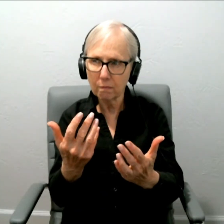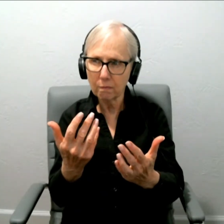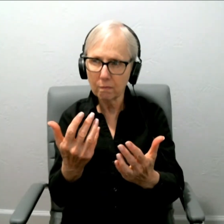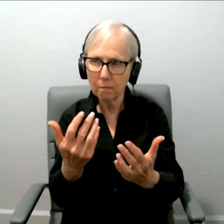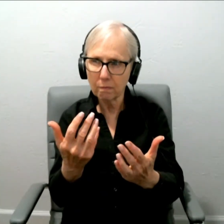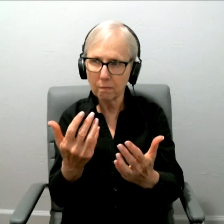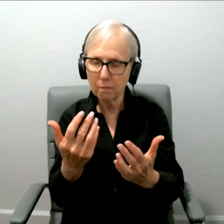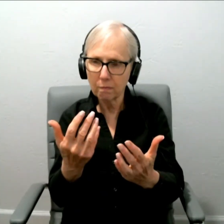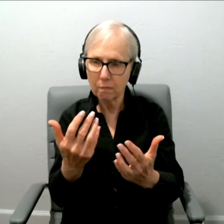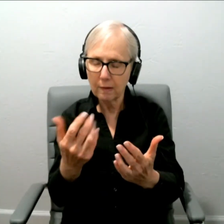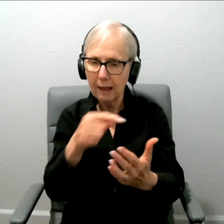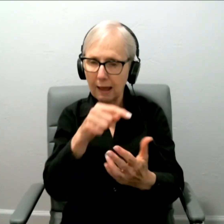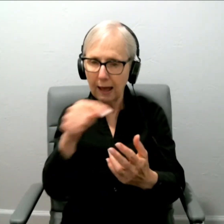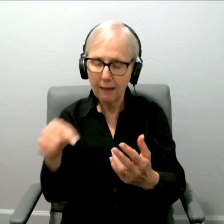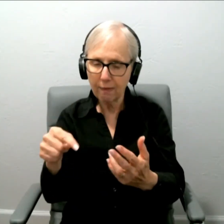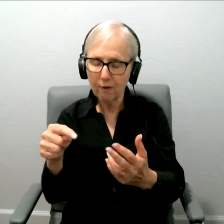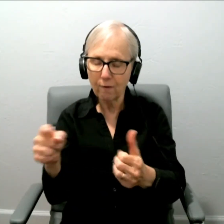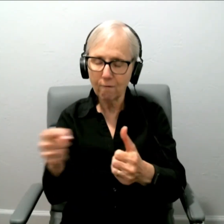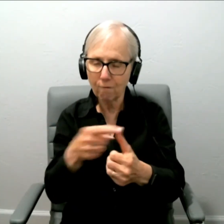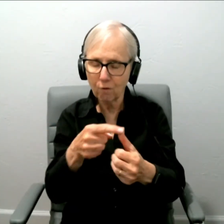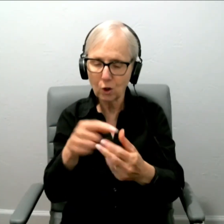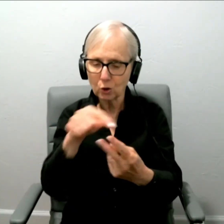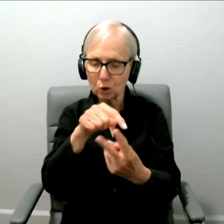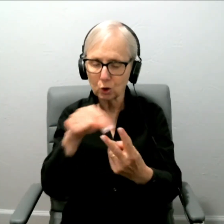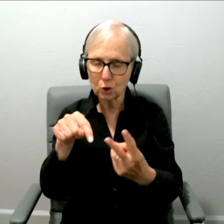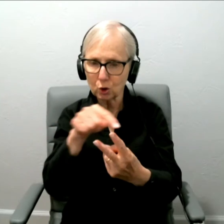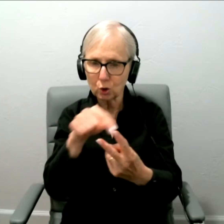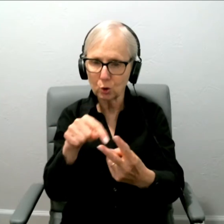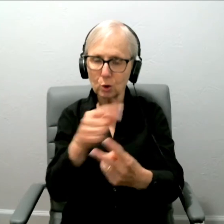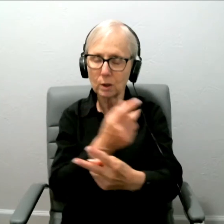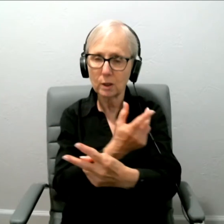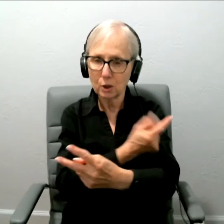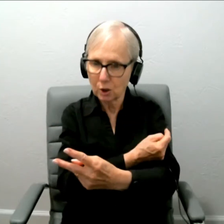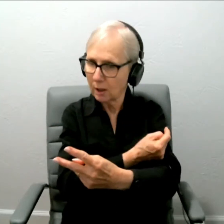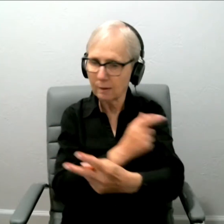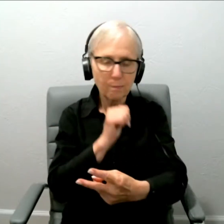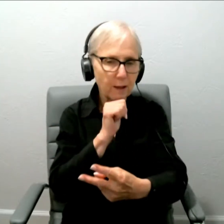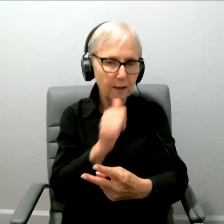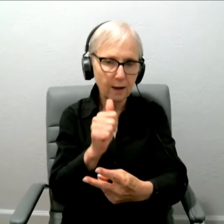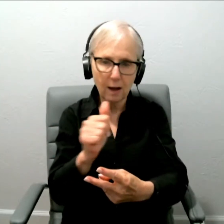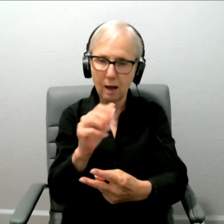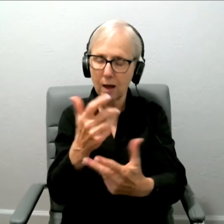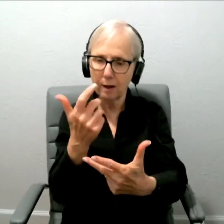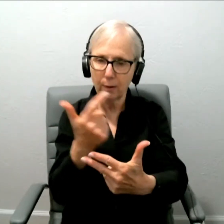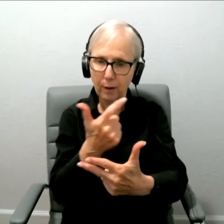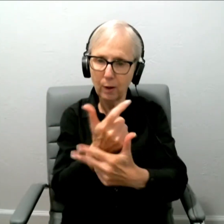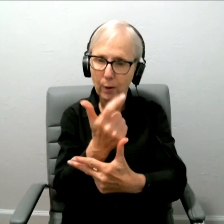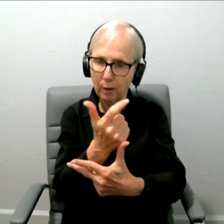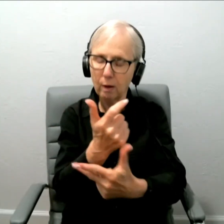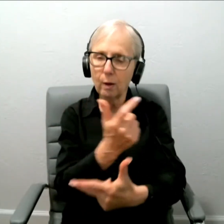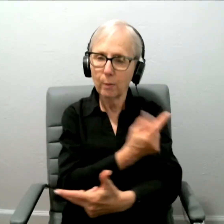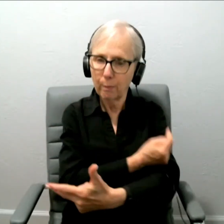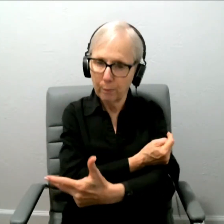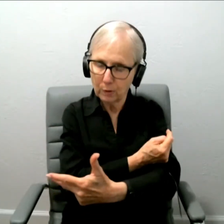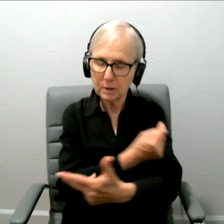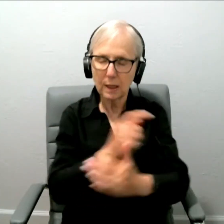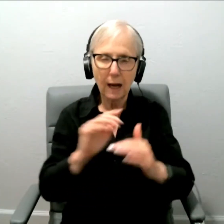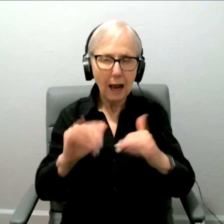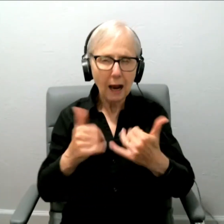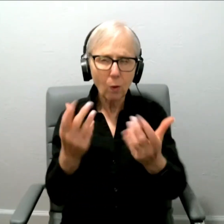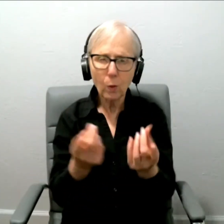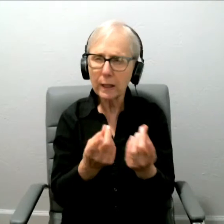their first 2 shots but are not boosted? In general, how do you think we're doing on the boosters,